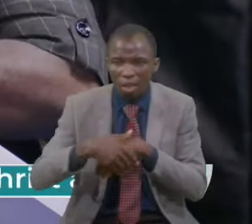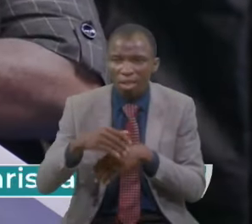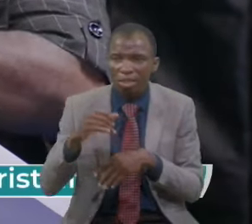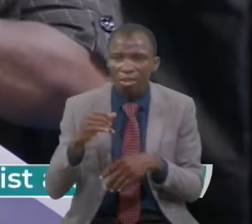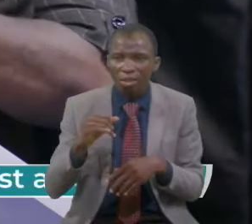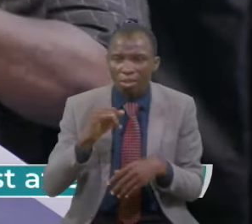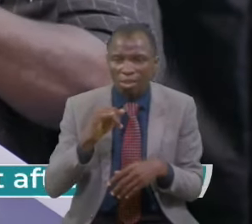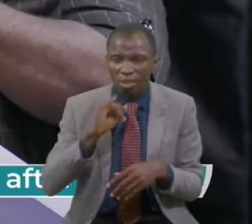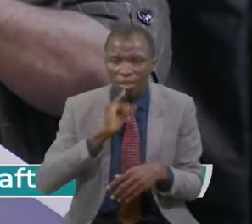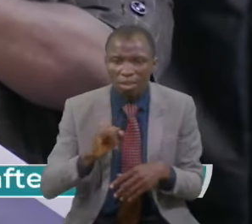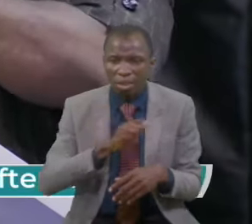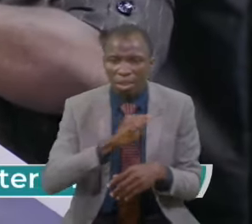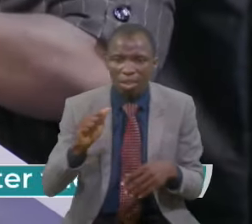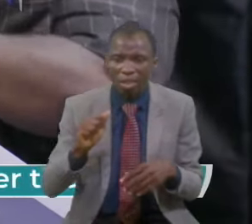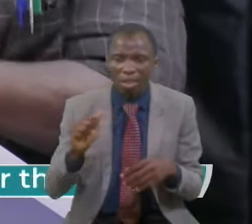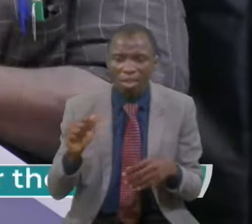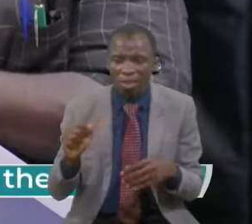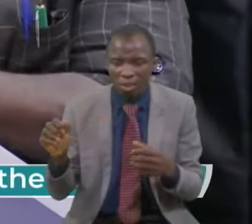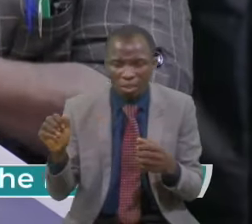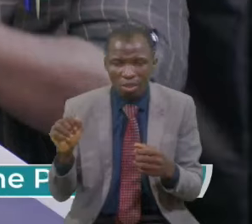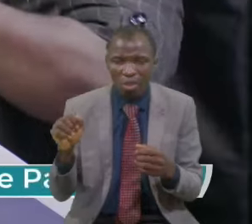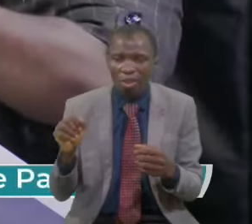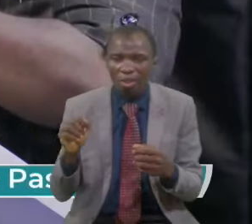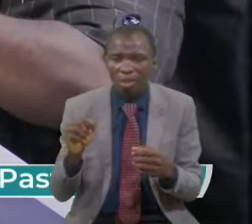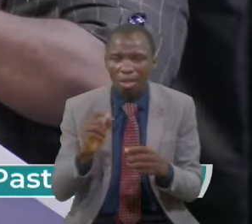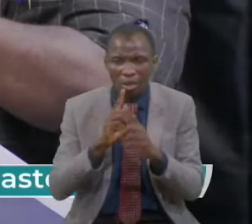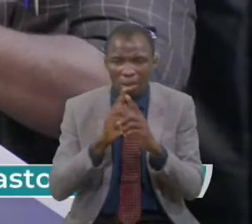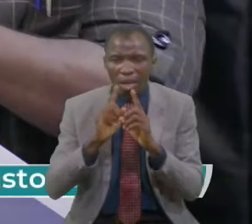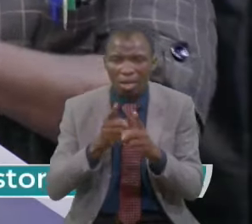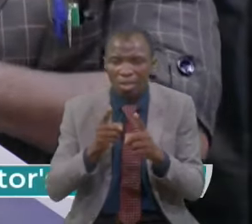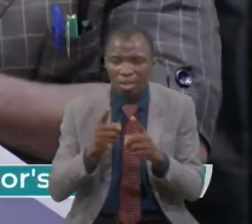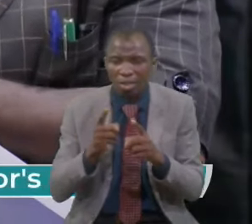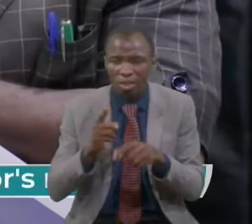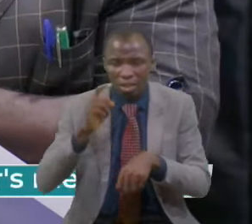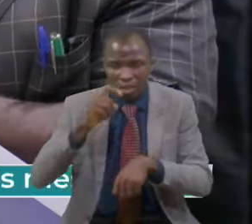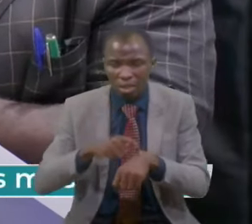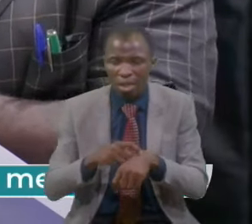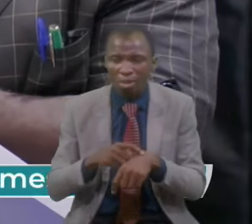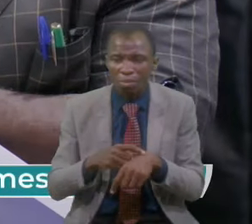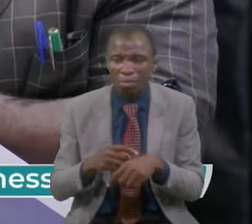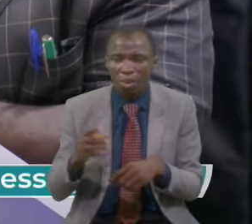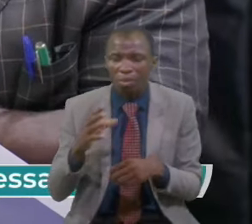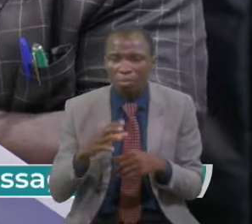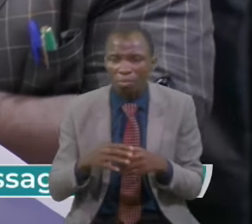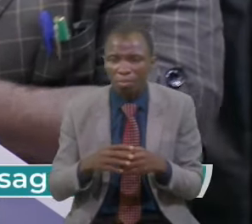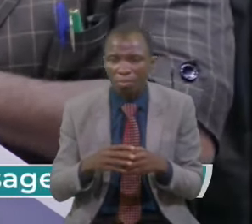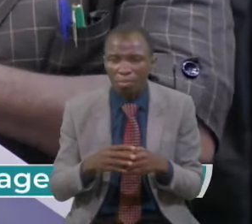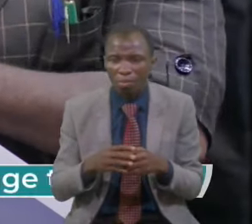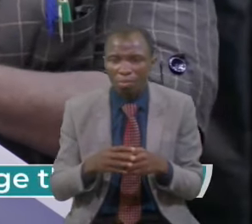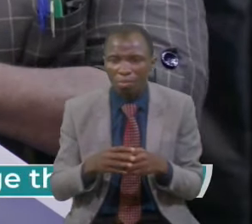center. God will answer every prayer here tonight. And also, there's an announcement of Converse